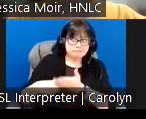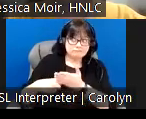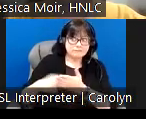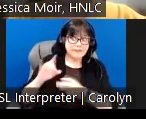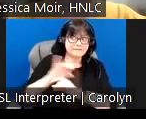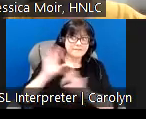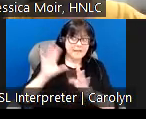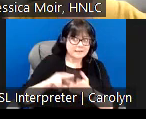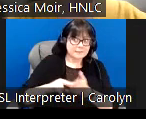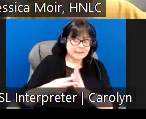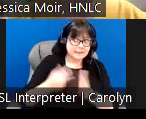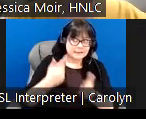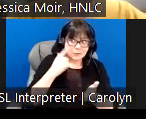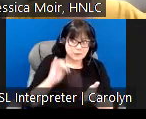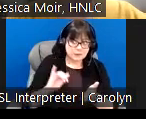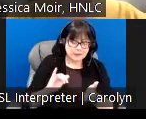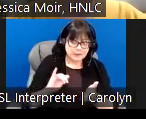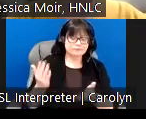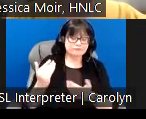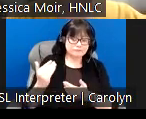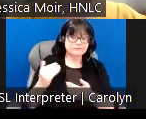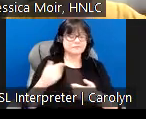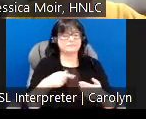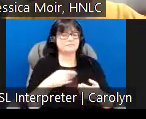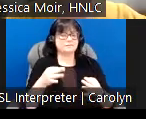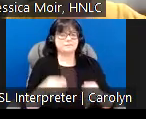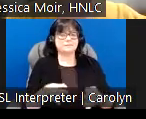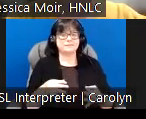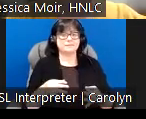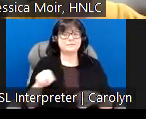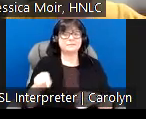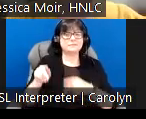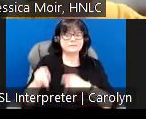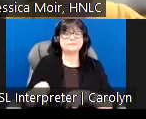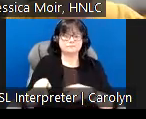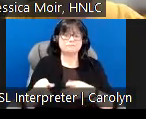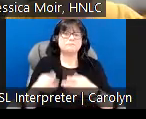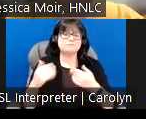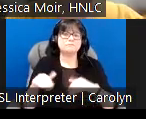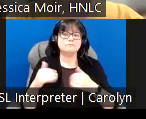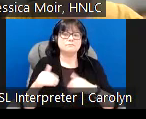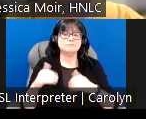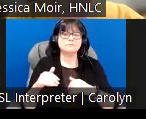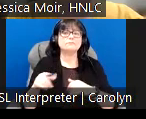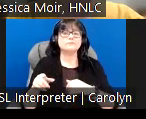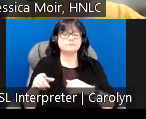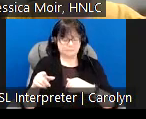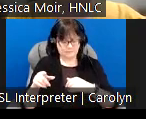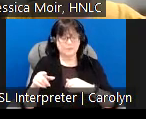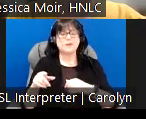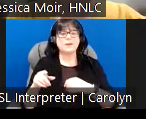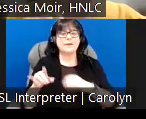more information. And we determined that this person had, a history of violence towards women in